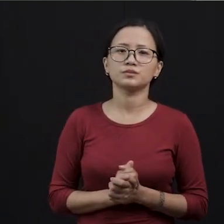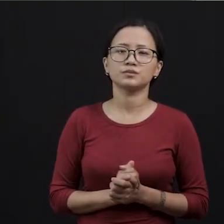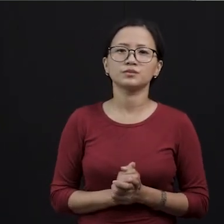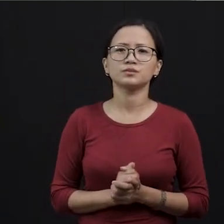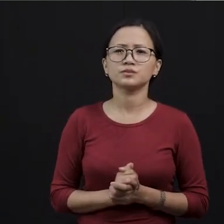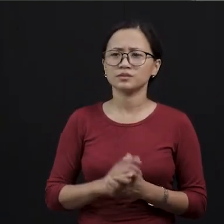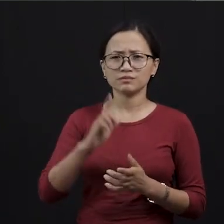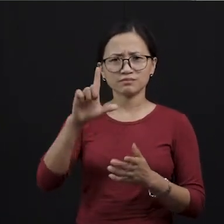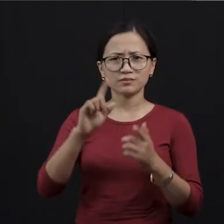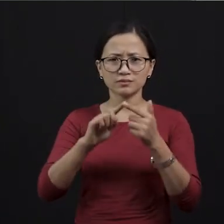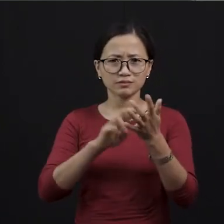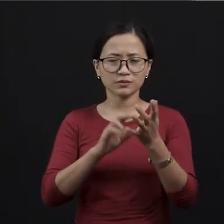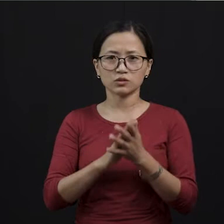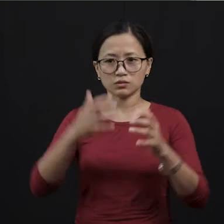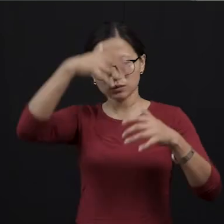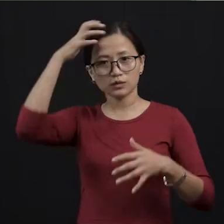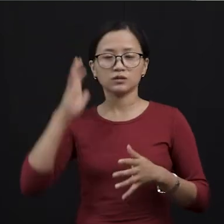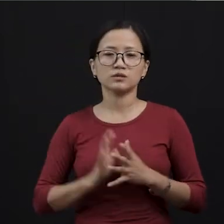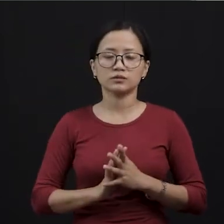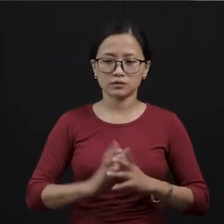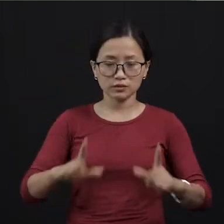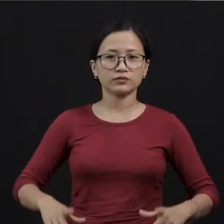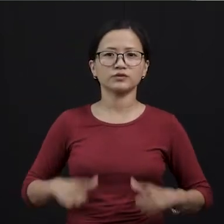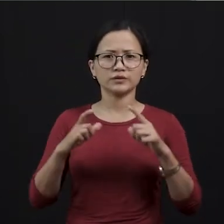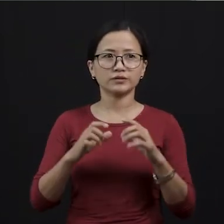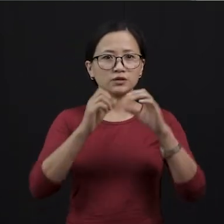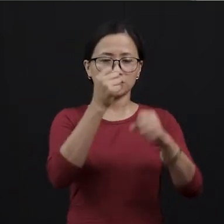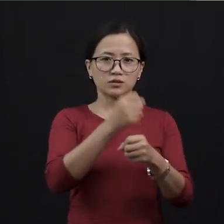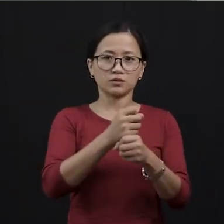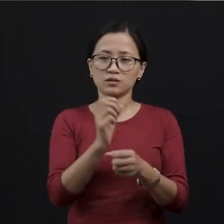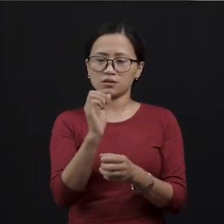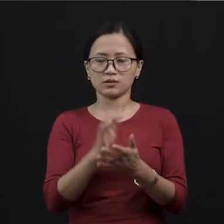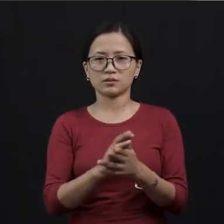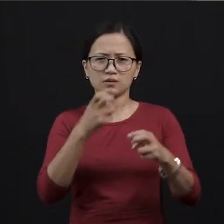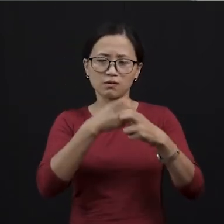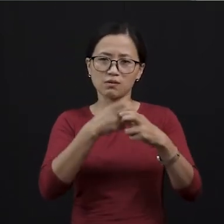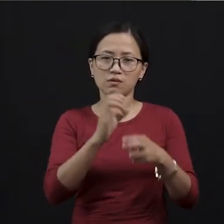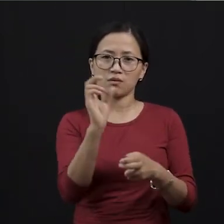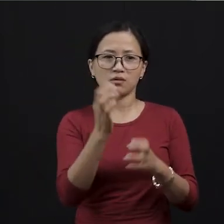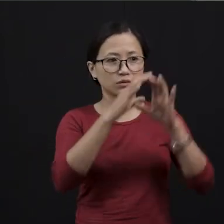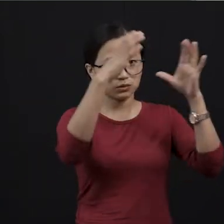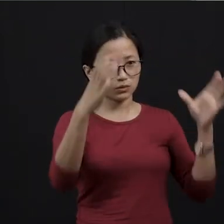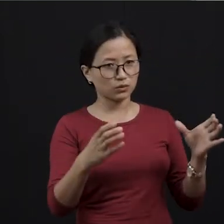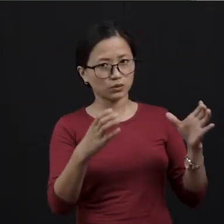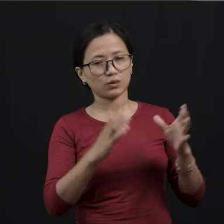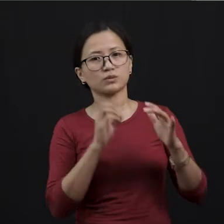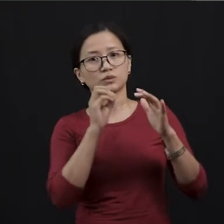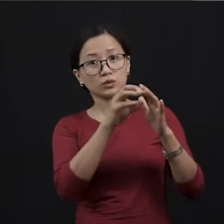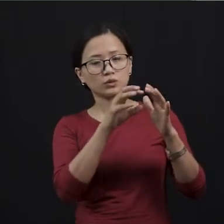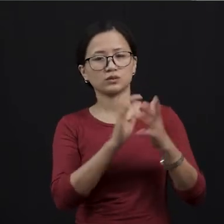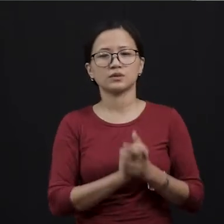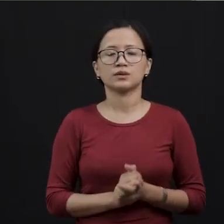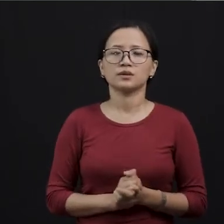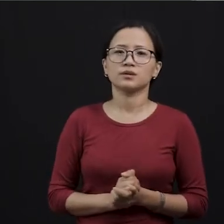what else? Lions live in a den, and the birds live in the trees. The place where